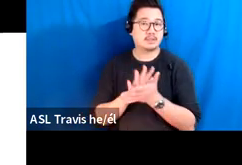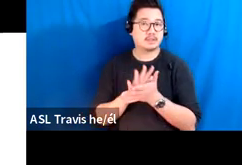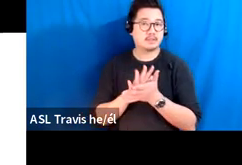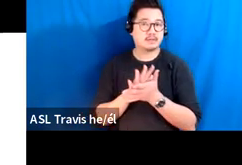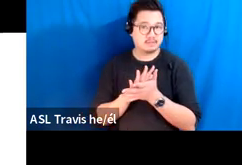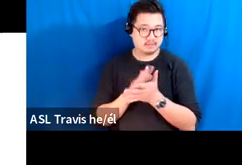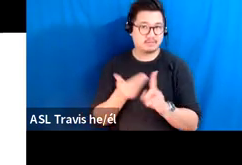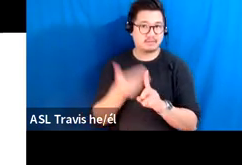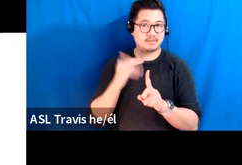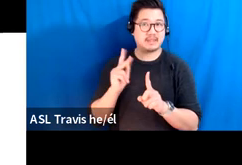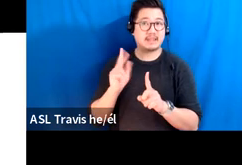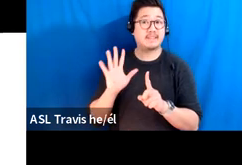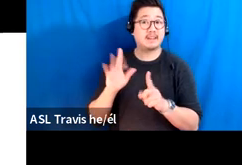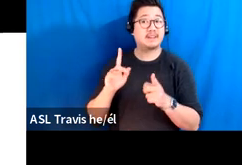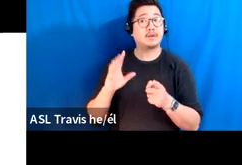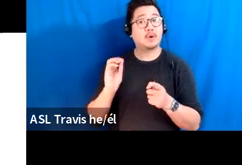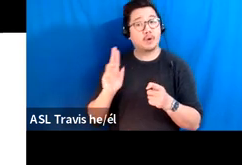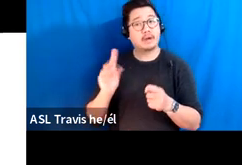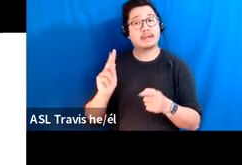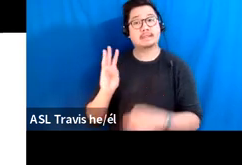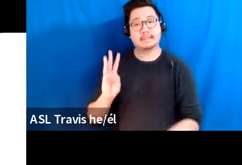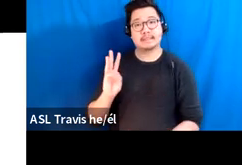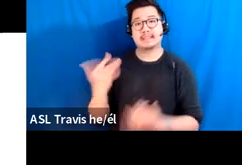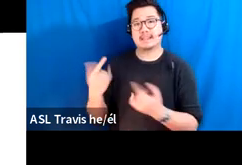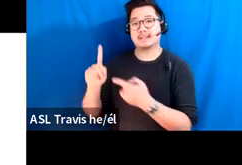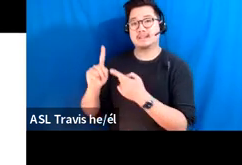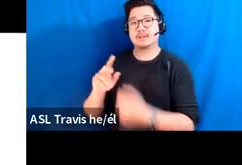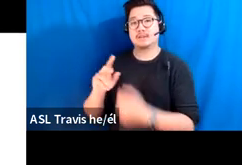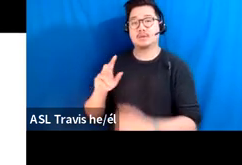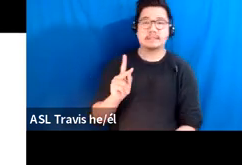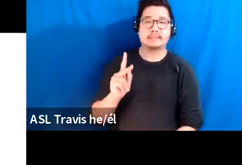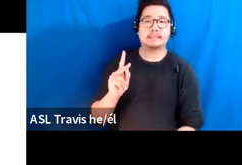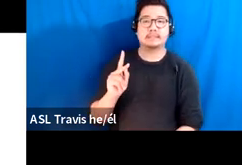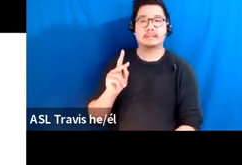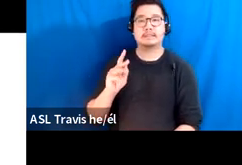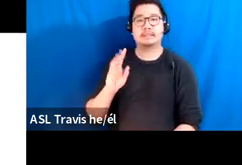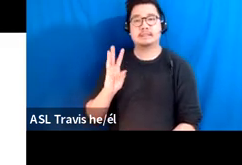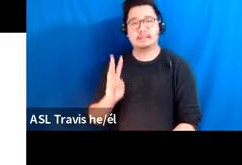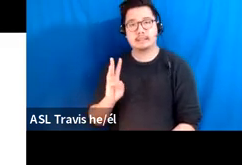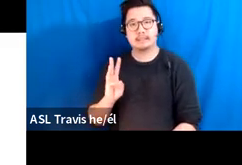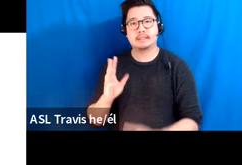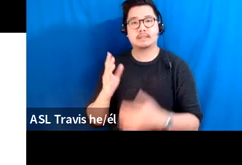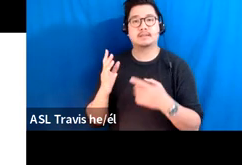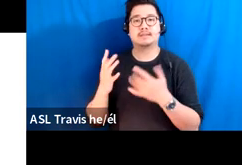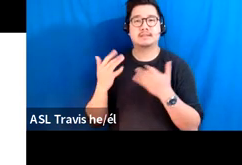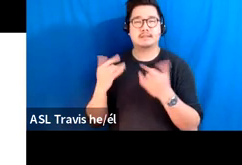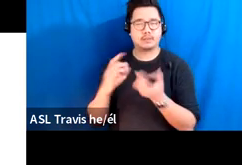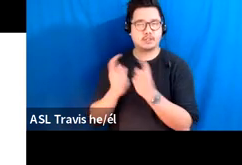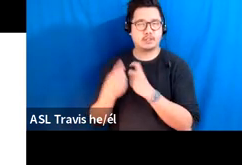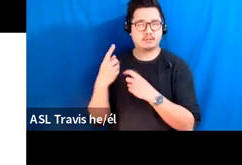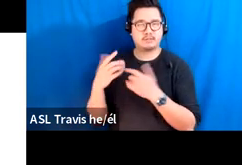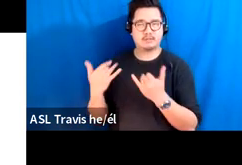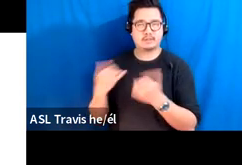being k-5 to k-6 or from k-8 to k-6 uh for the school year 2021.